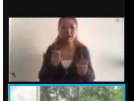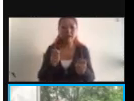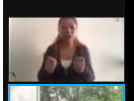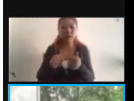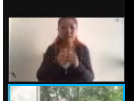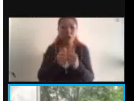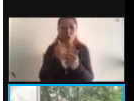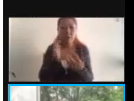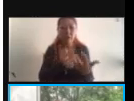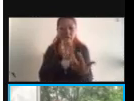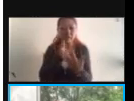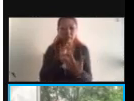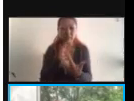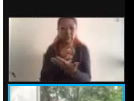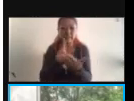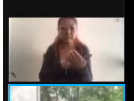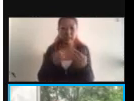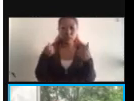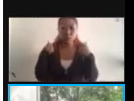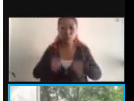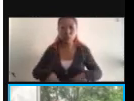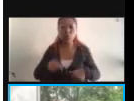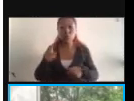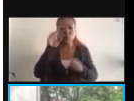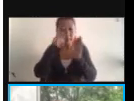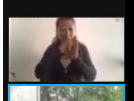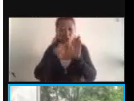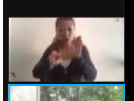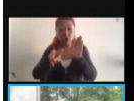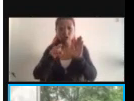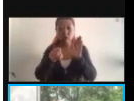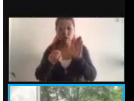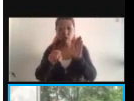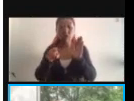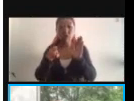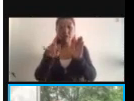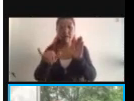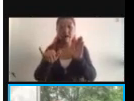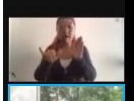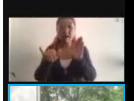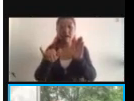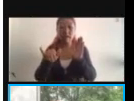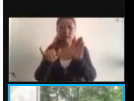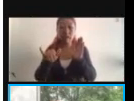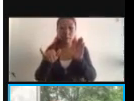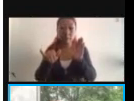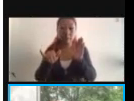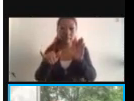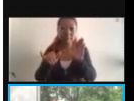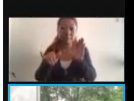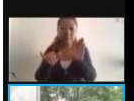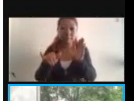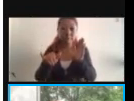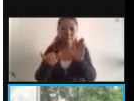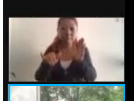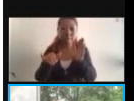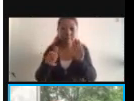design the spacesuits. Now the picture that you see here is the launch and entry suit. This is the one that the crew